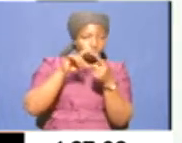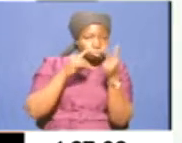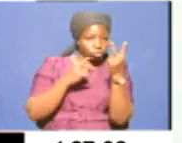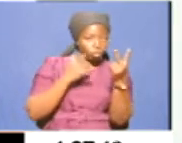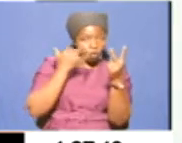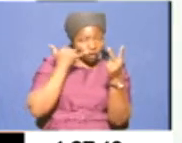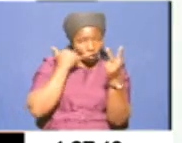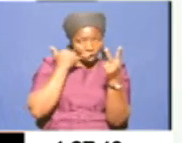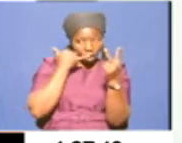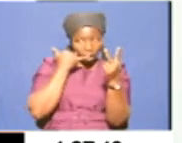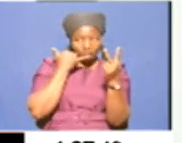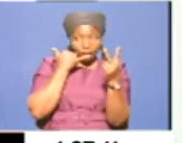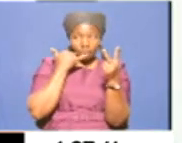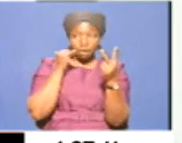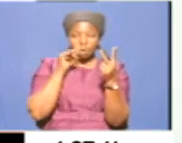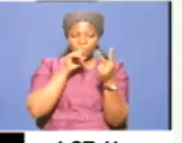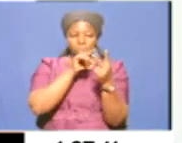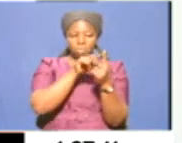suspected